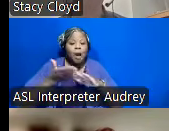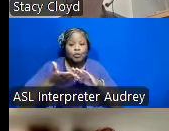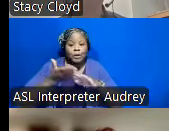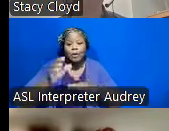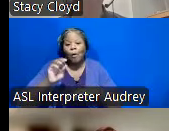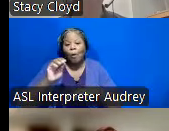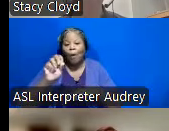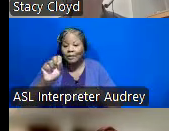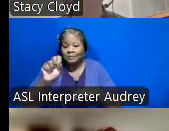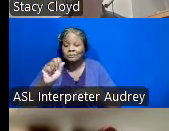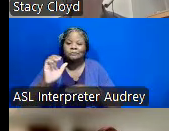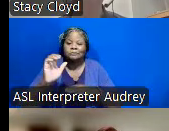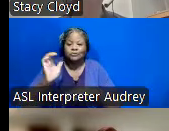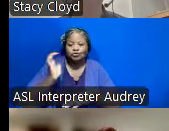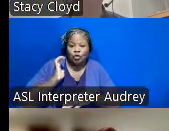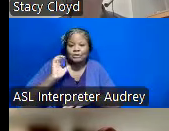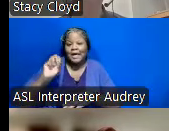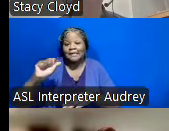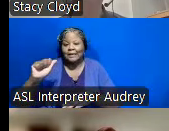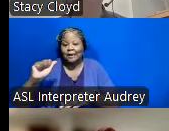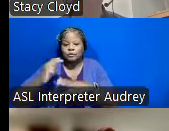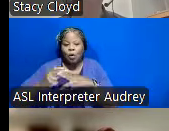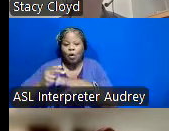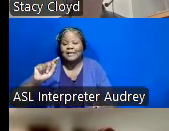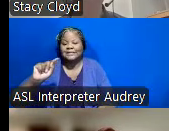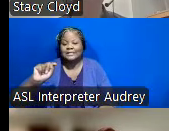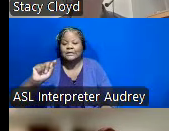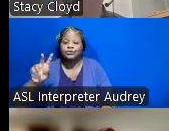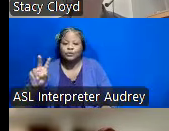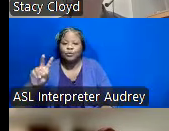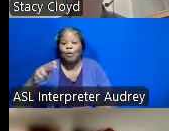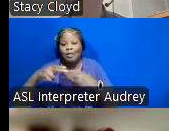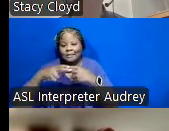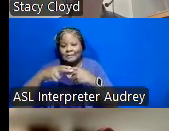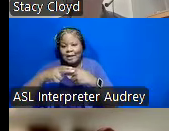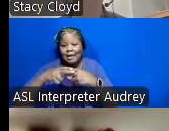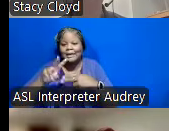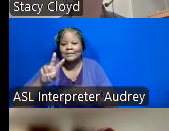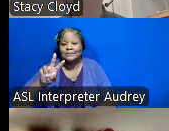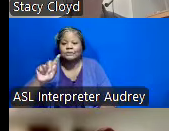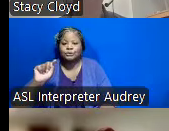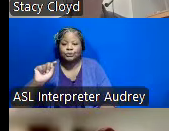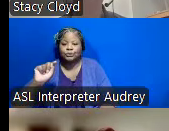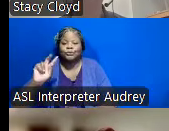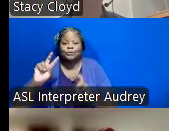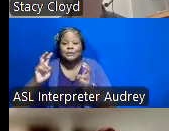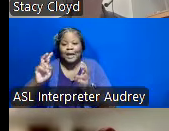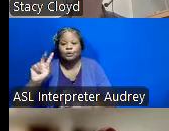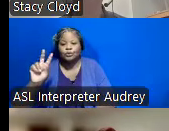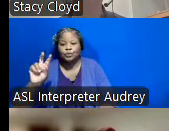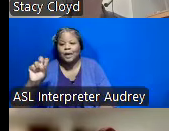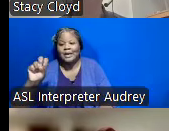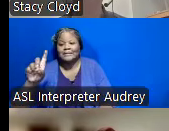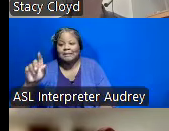in charge of what in SSA lingo is called T2. That's what's on the slide. T2 is for Title II, meaning